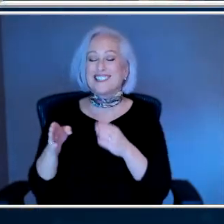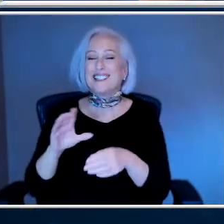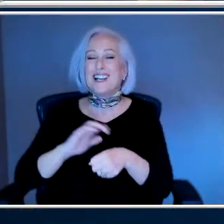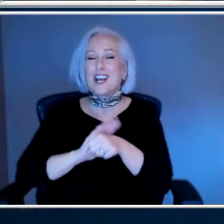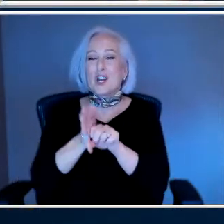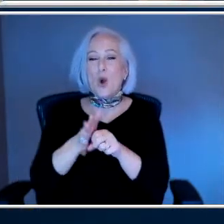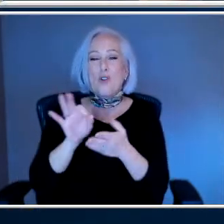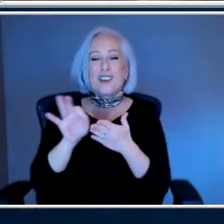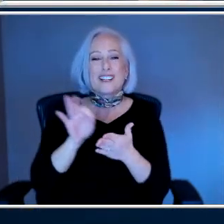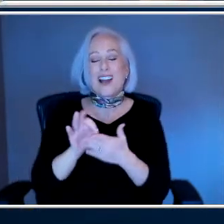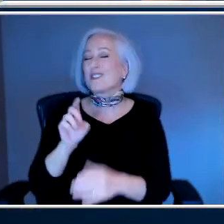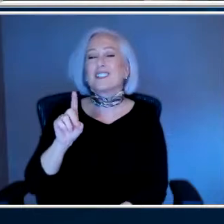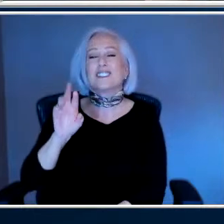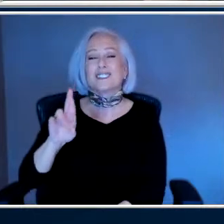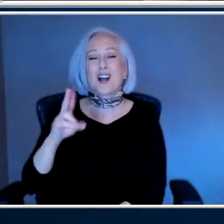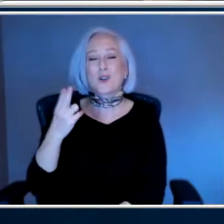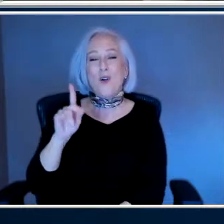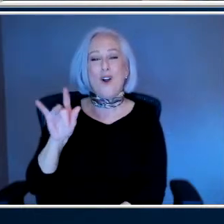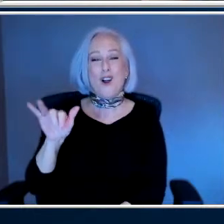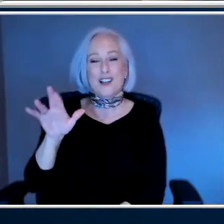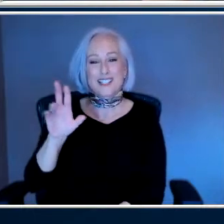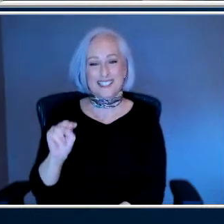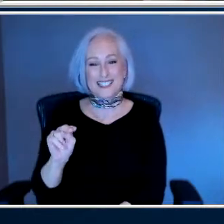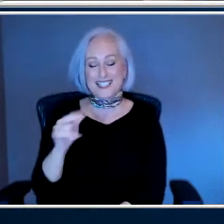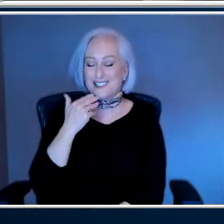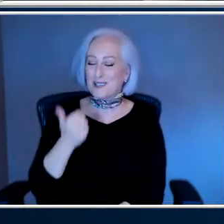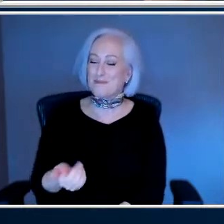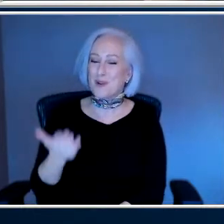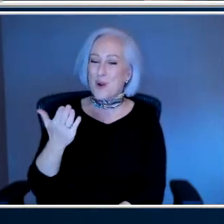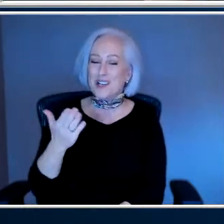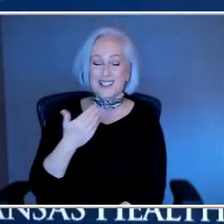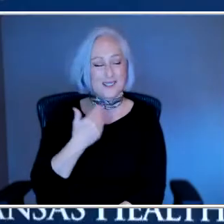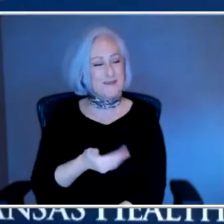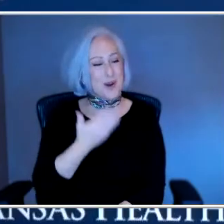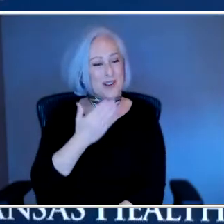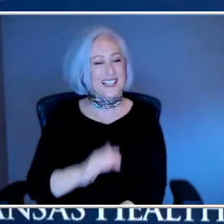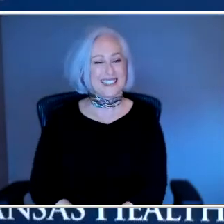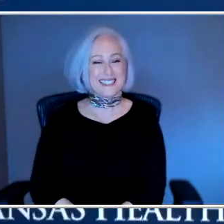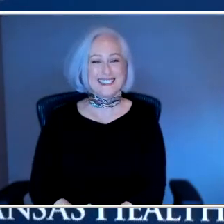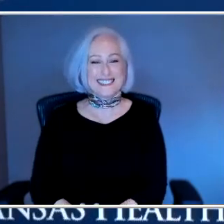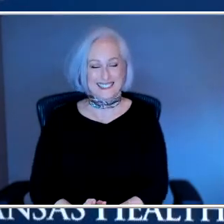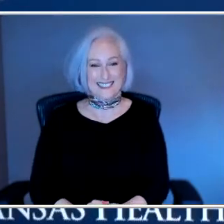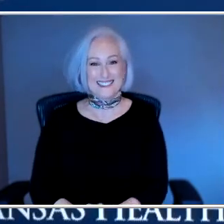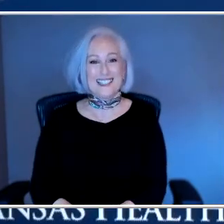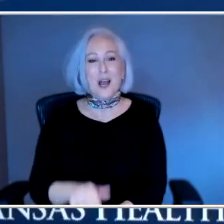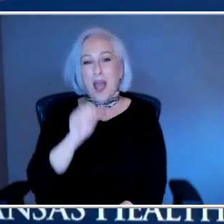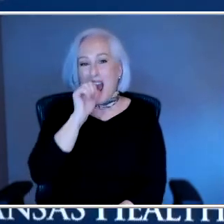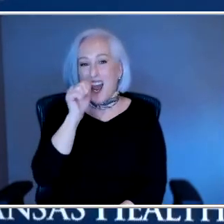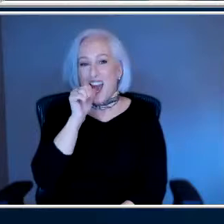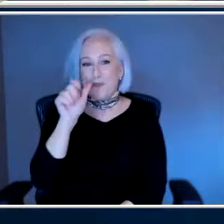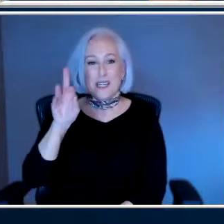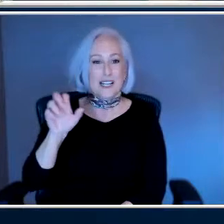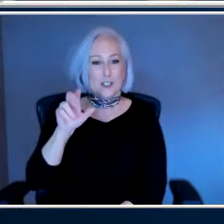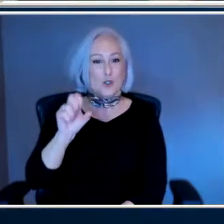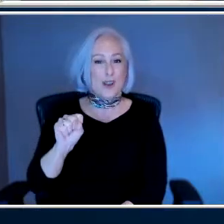Director of Infection Prevention and Control. Good morning. Hi, how are you? Hi. Yeah, peanuts and raisins always better than Franks and beans.